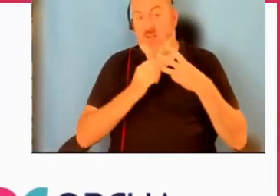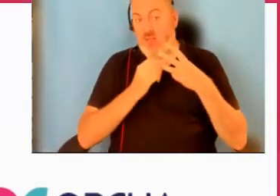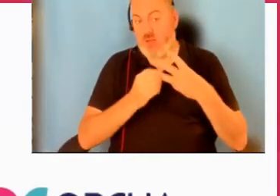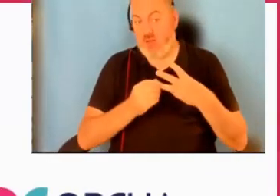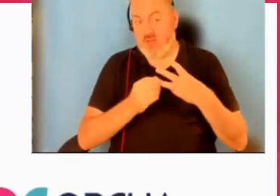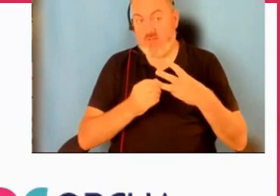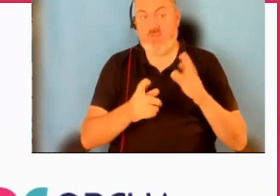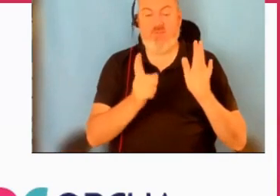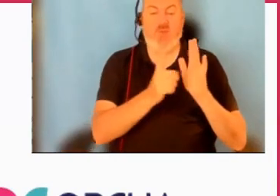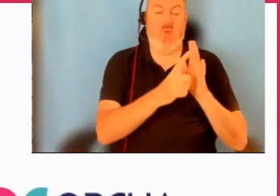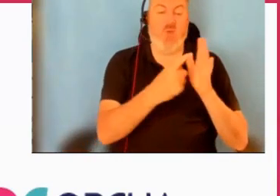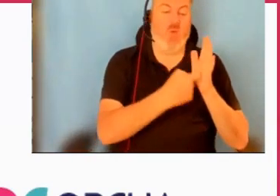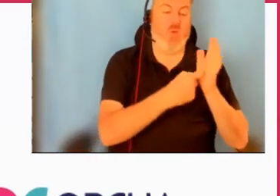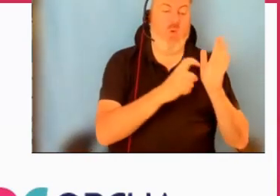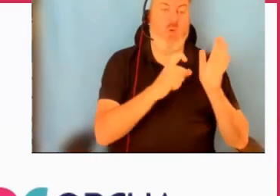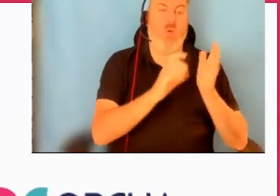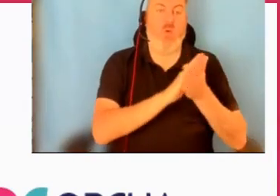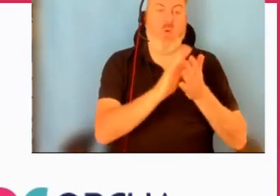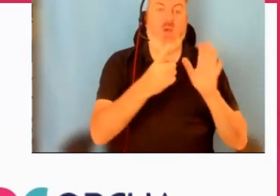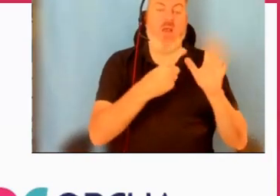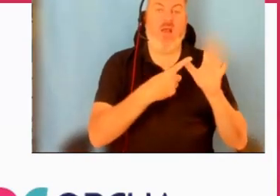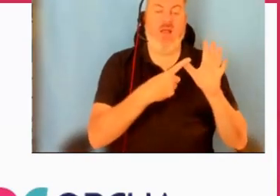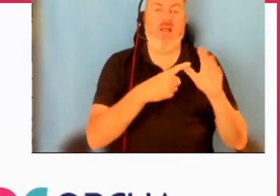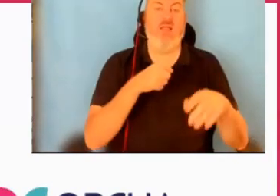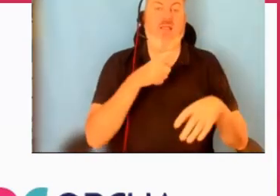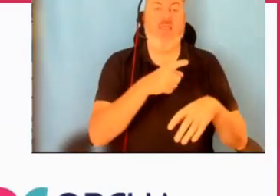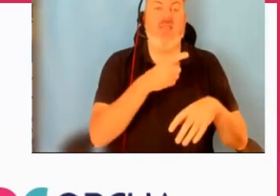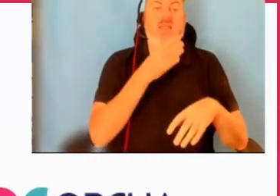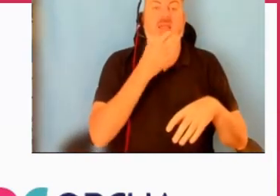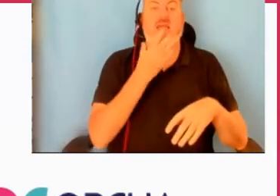And ORCA is an organisation that reviews commercial health, care and